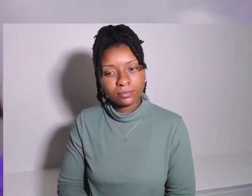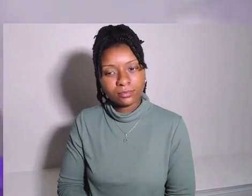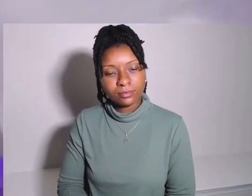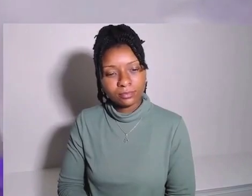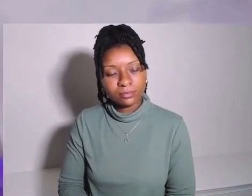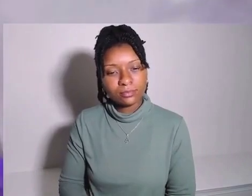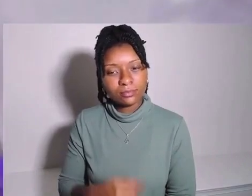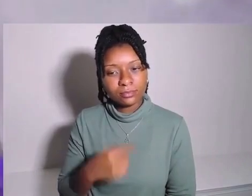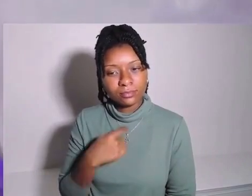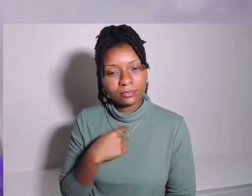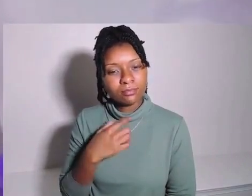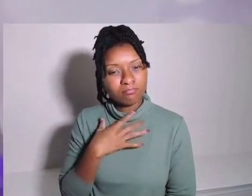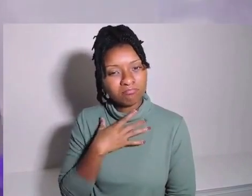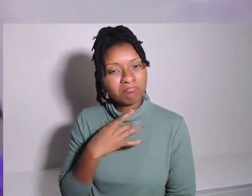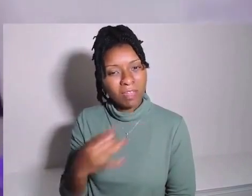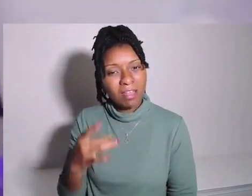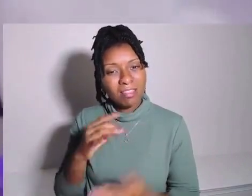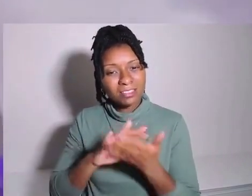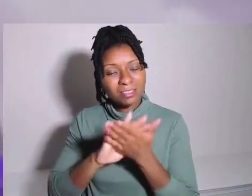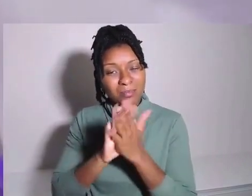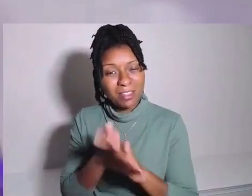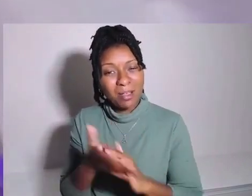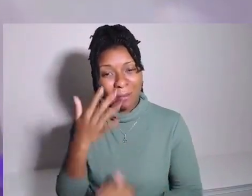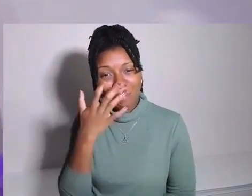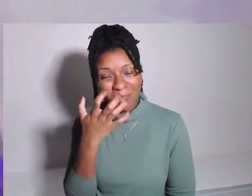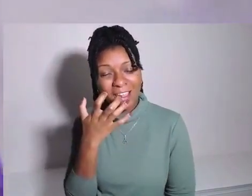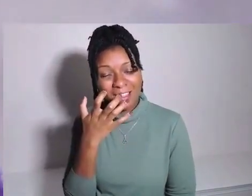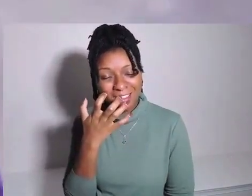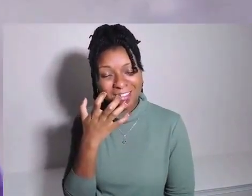I like to get mad.